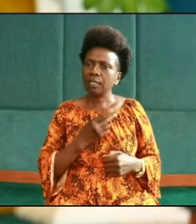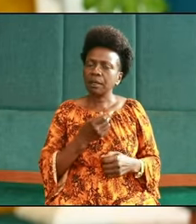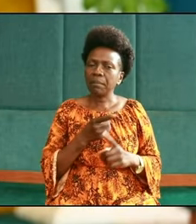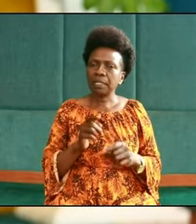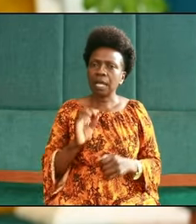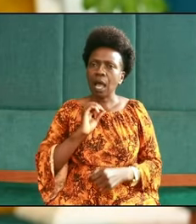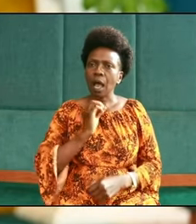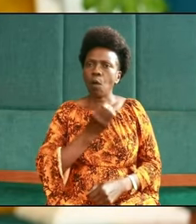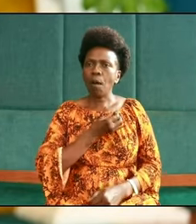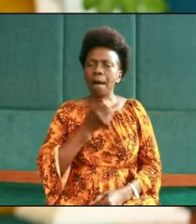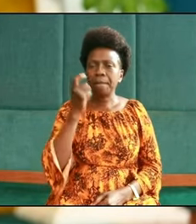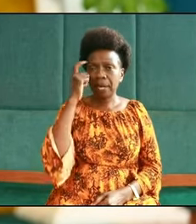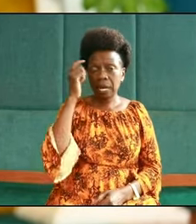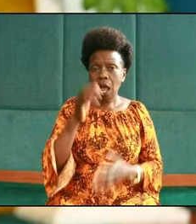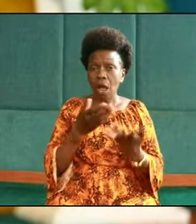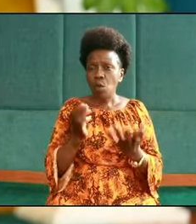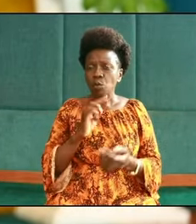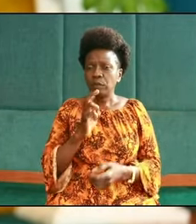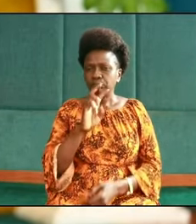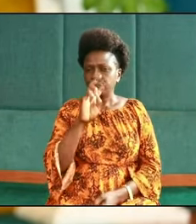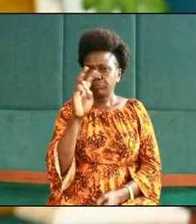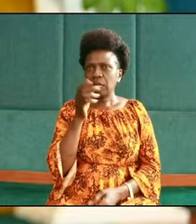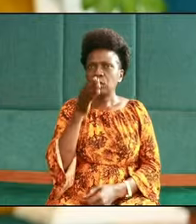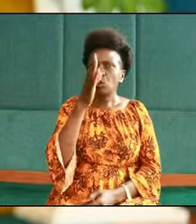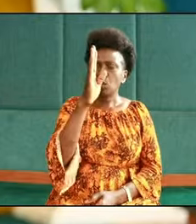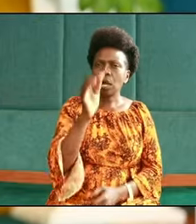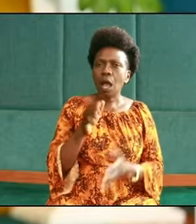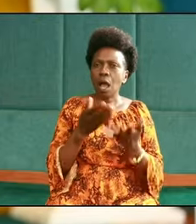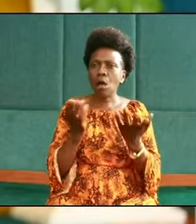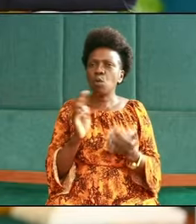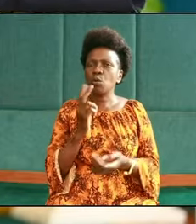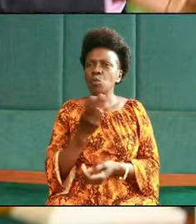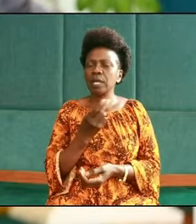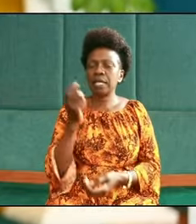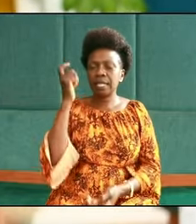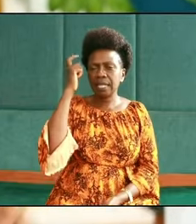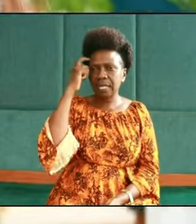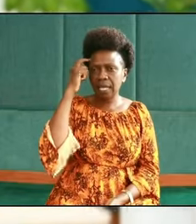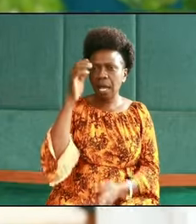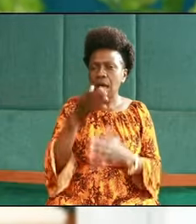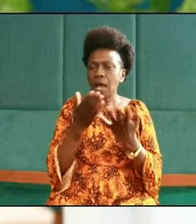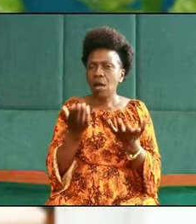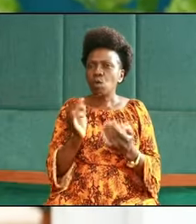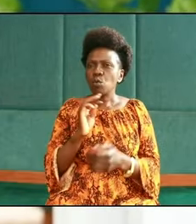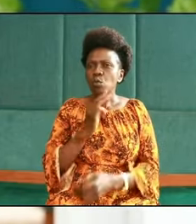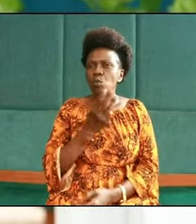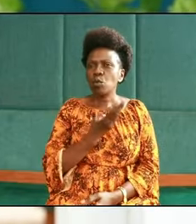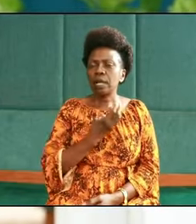our mind, how we look at God, how we think, how